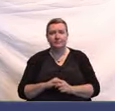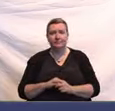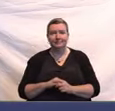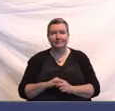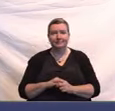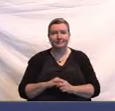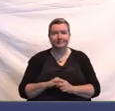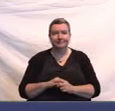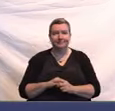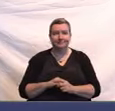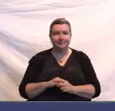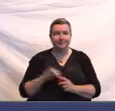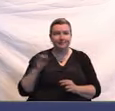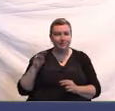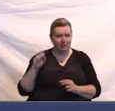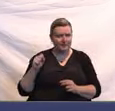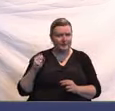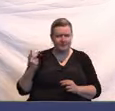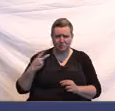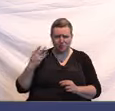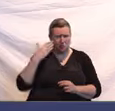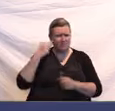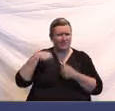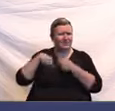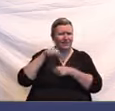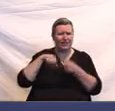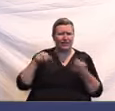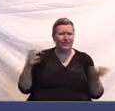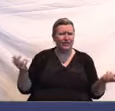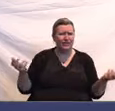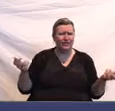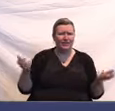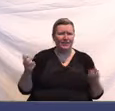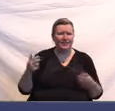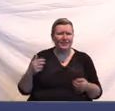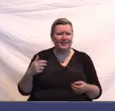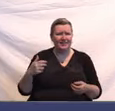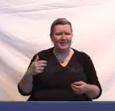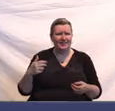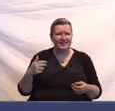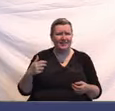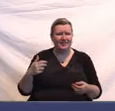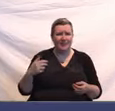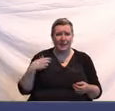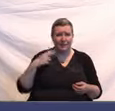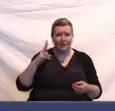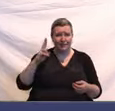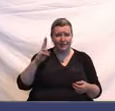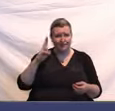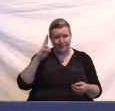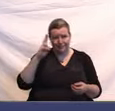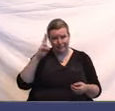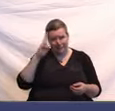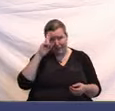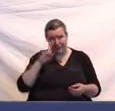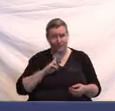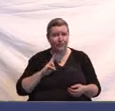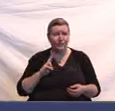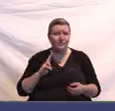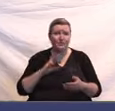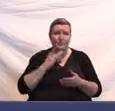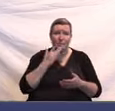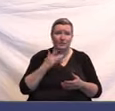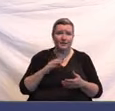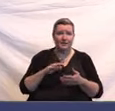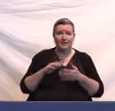other. Secondly, I just was honored, I guess at that point I was on the cusp of getting elected as the vice